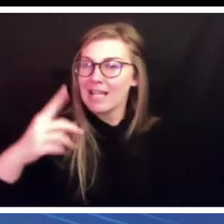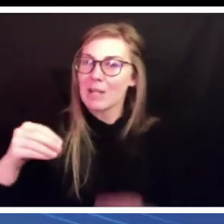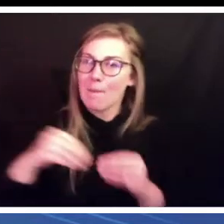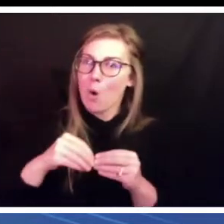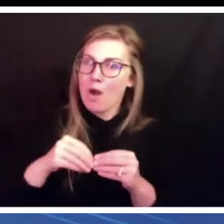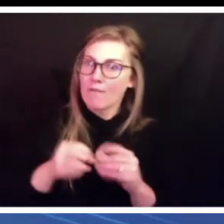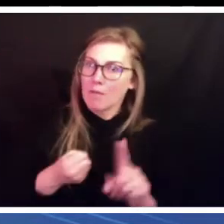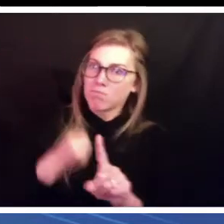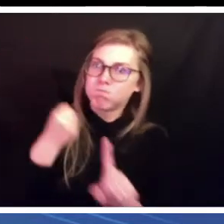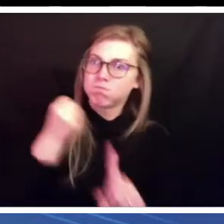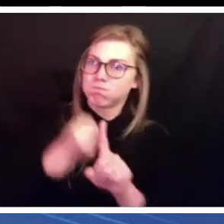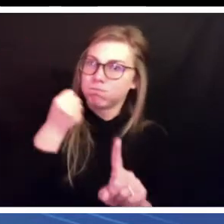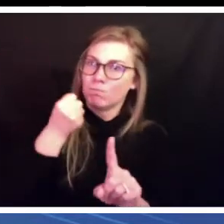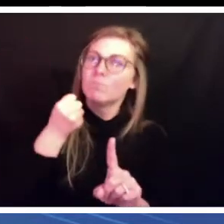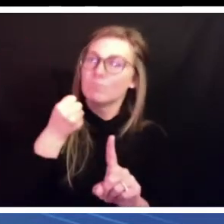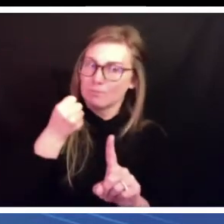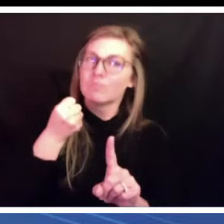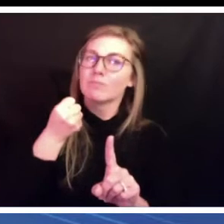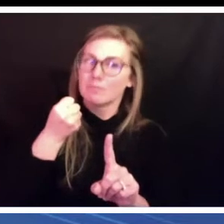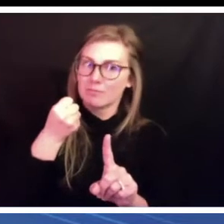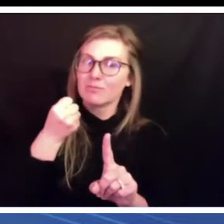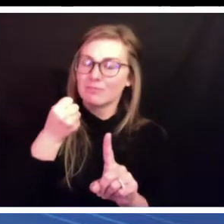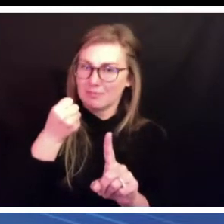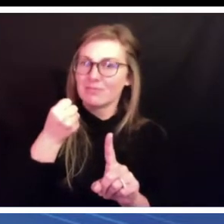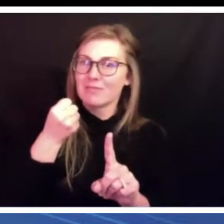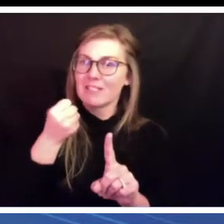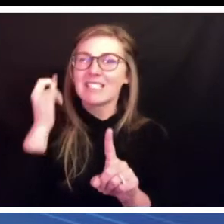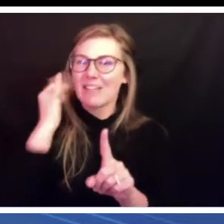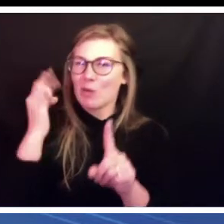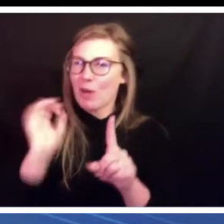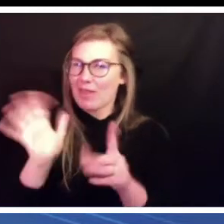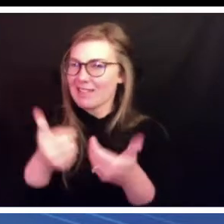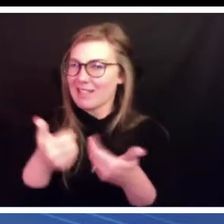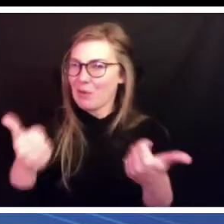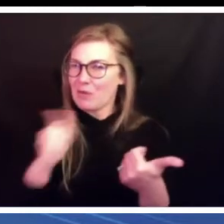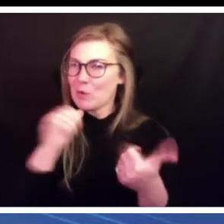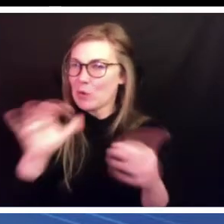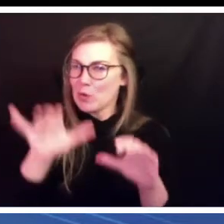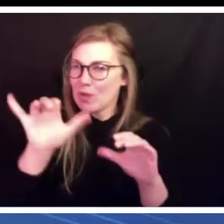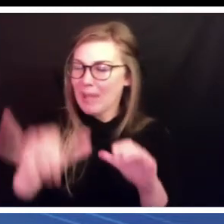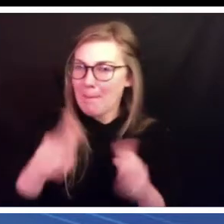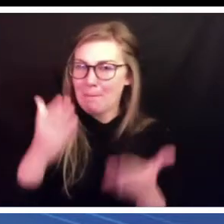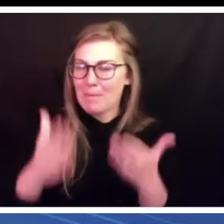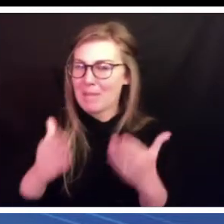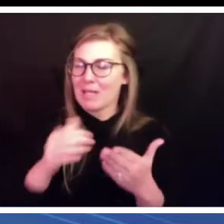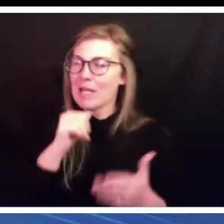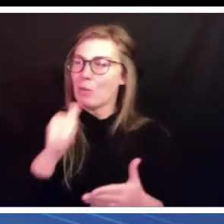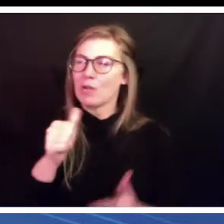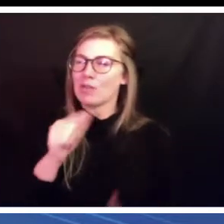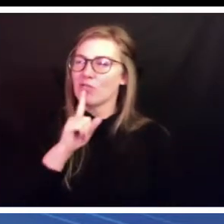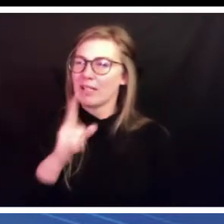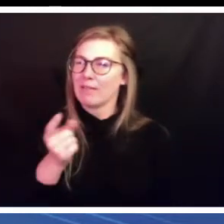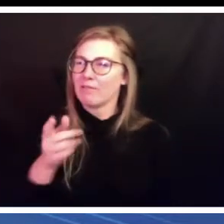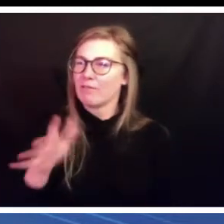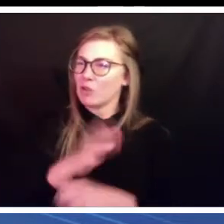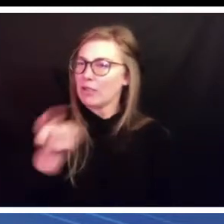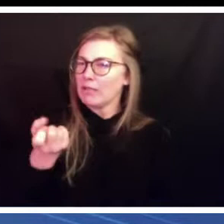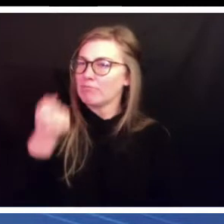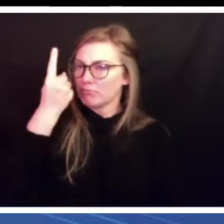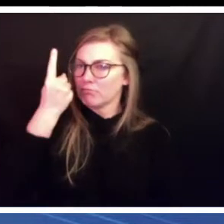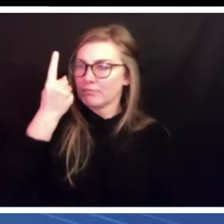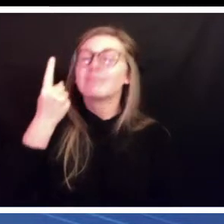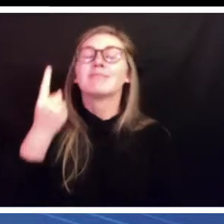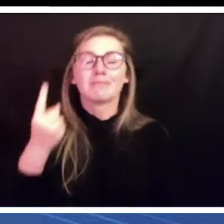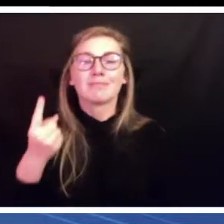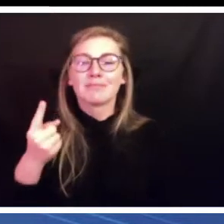that each one on its own wouldn't necessarily do to that same degree. Yeah. And when I do presentations, I show clips